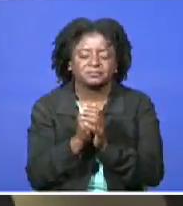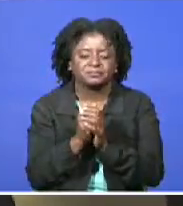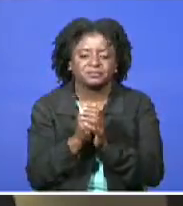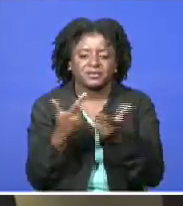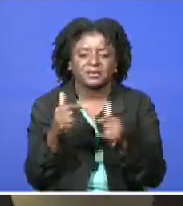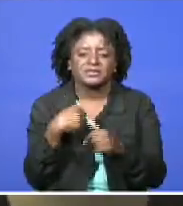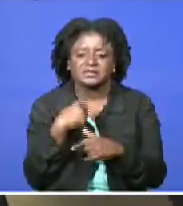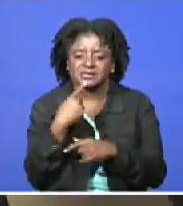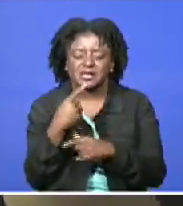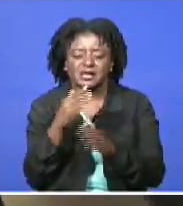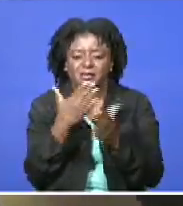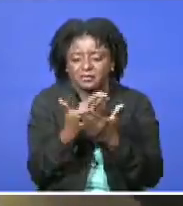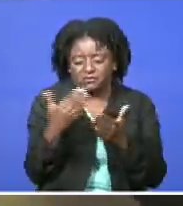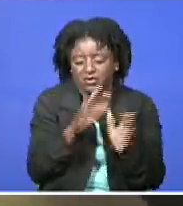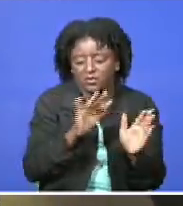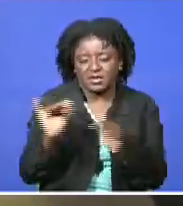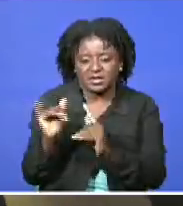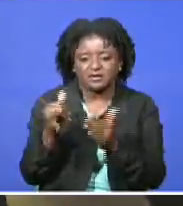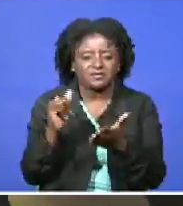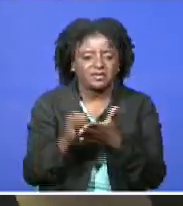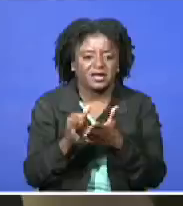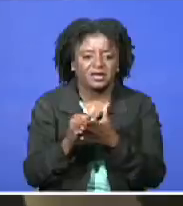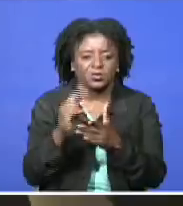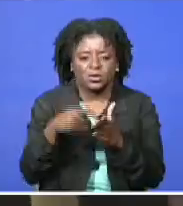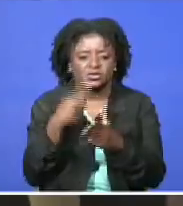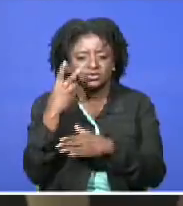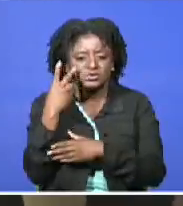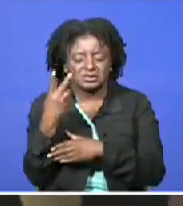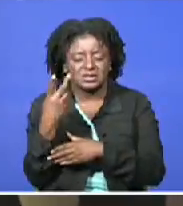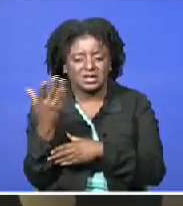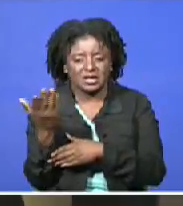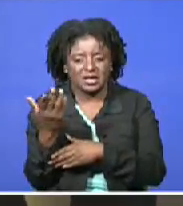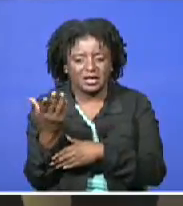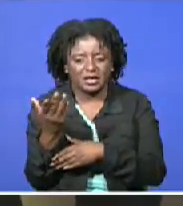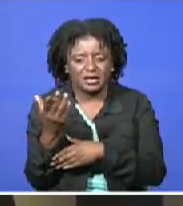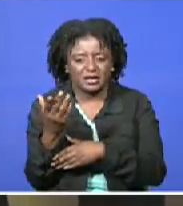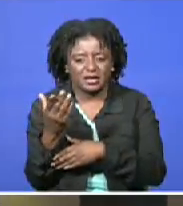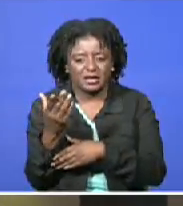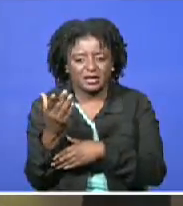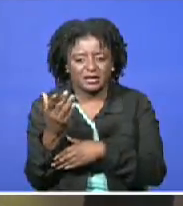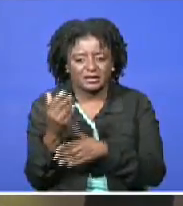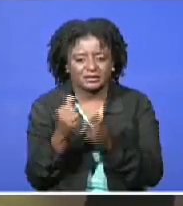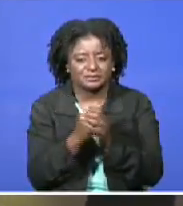Let me say before we leave that what you see up.